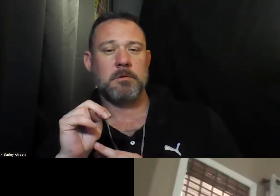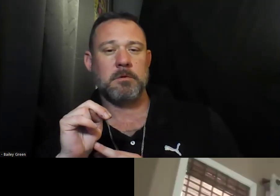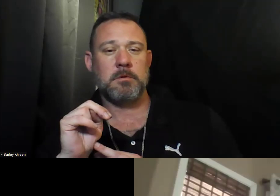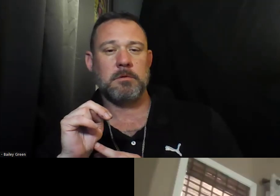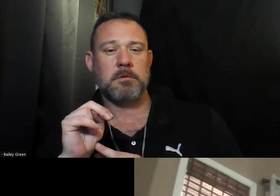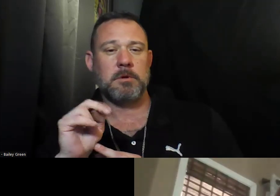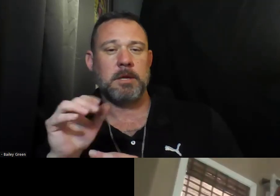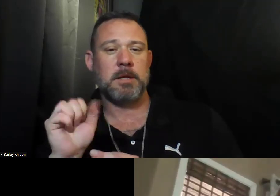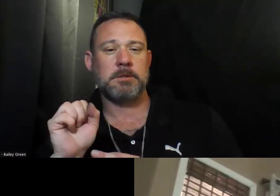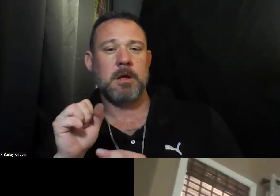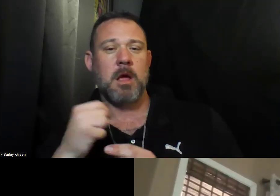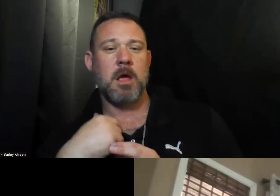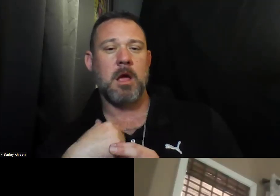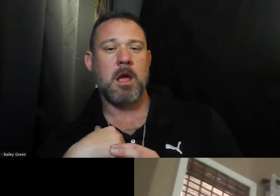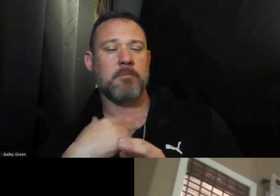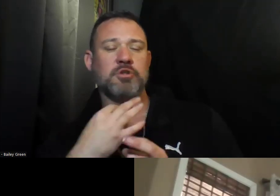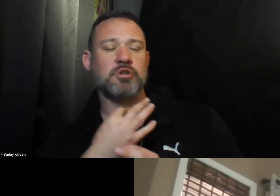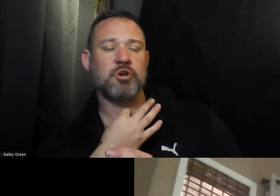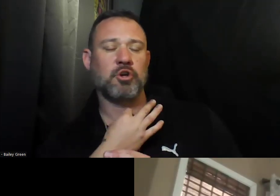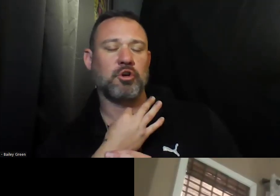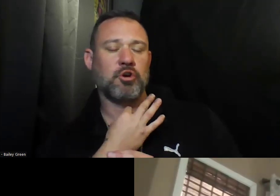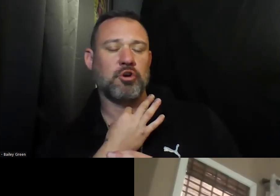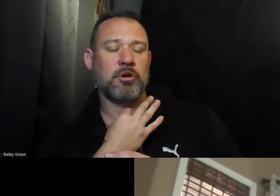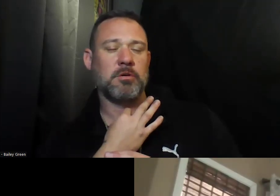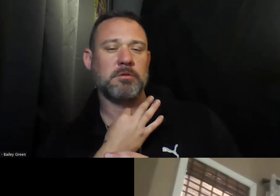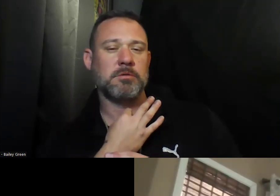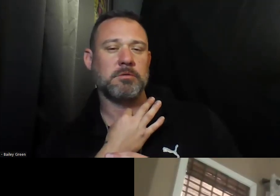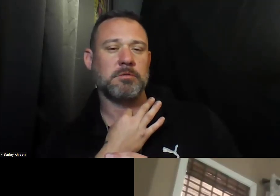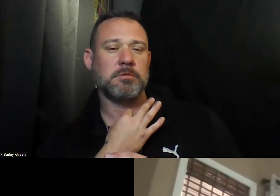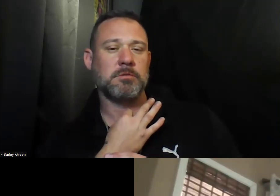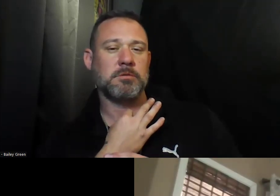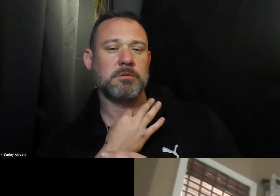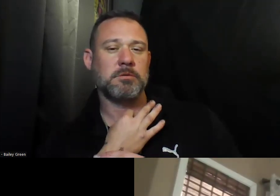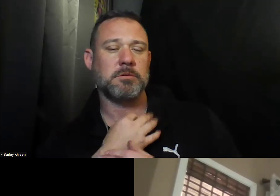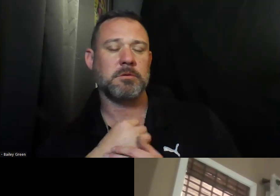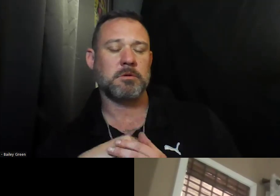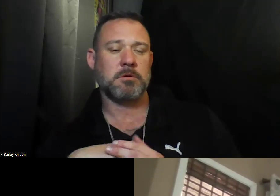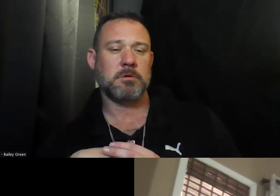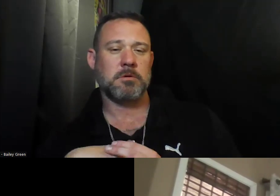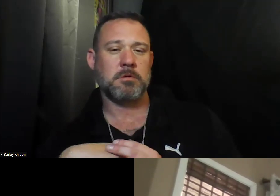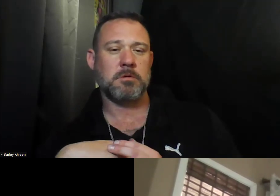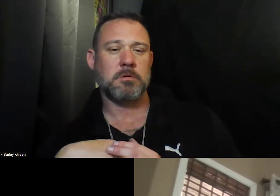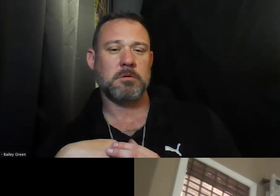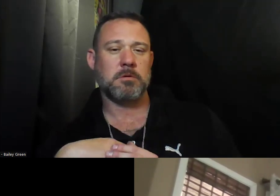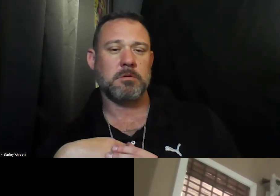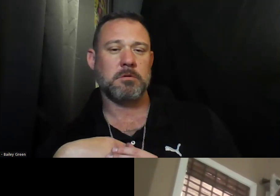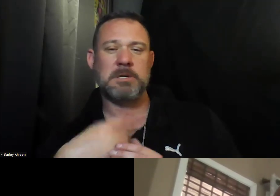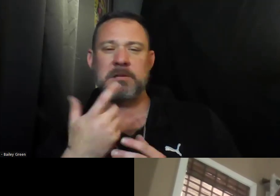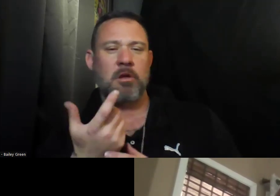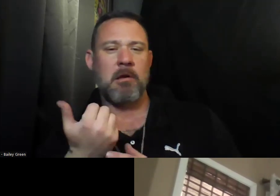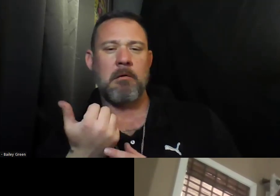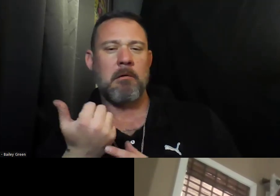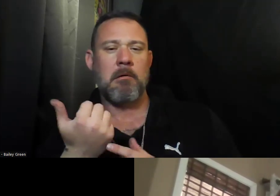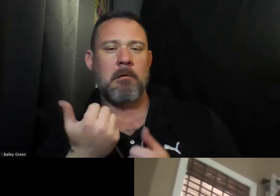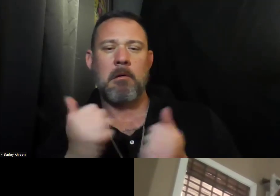Yeah, thank you. I'm just curious get rid of this right here. Is there